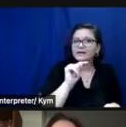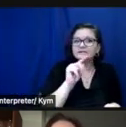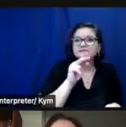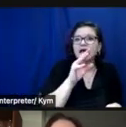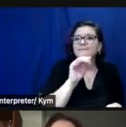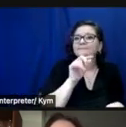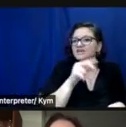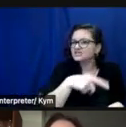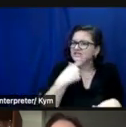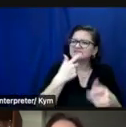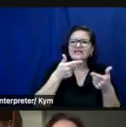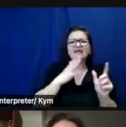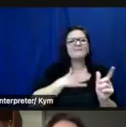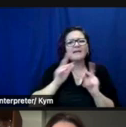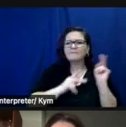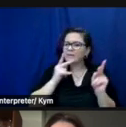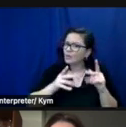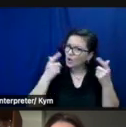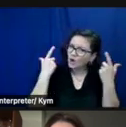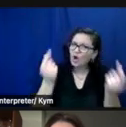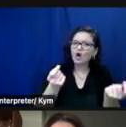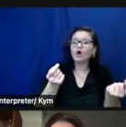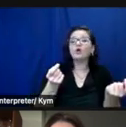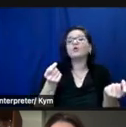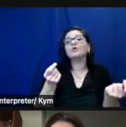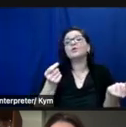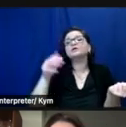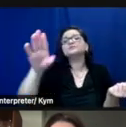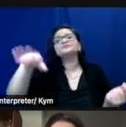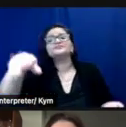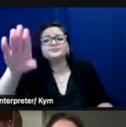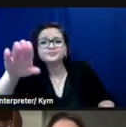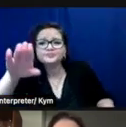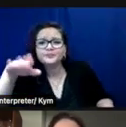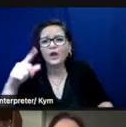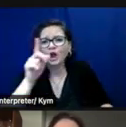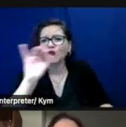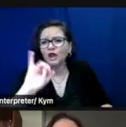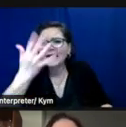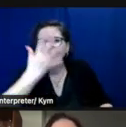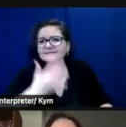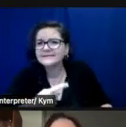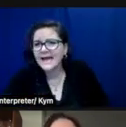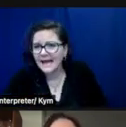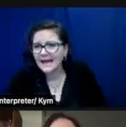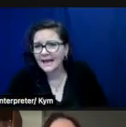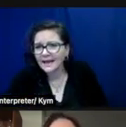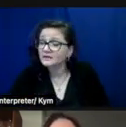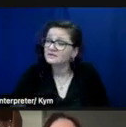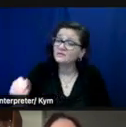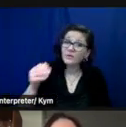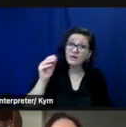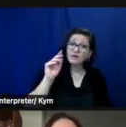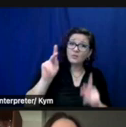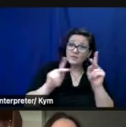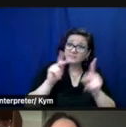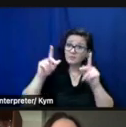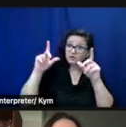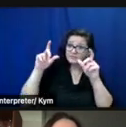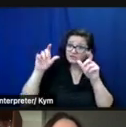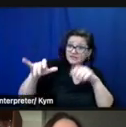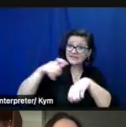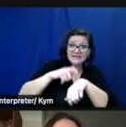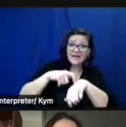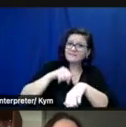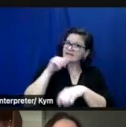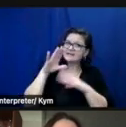Hey, Jennifer. Yes, honey. Looks like she's saying. Well, you know, when people took pictures at that time, they didn't smile, did